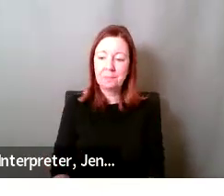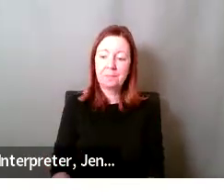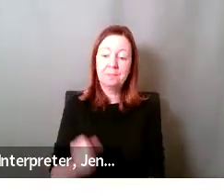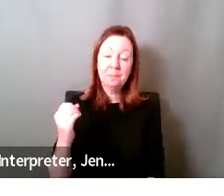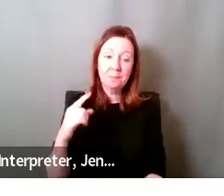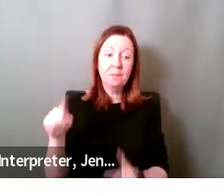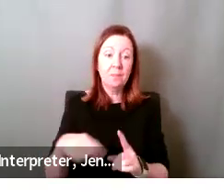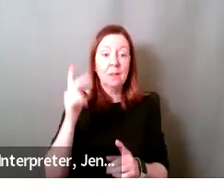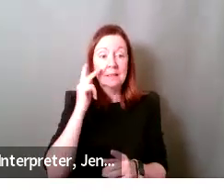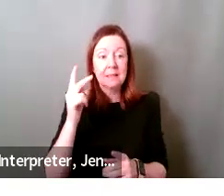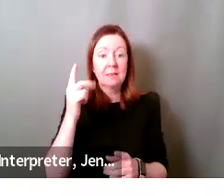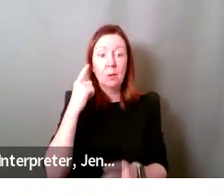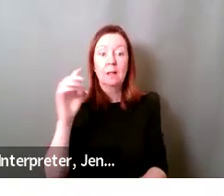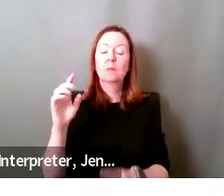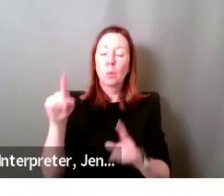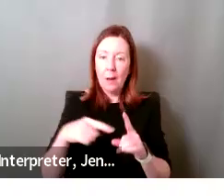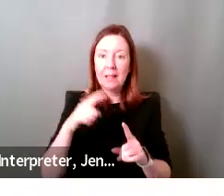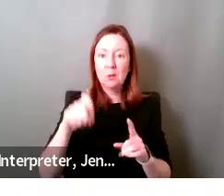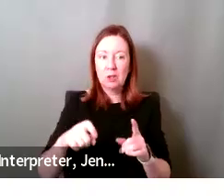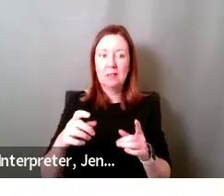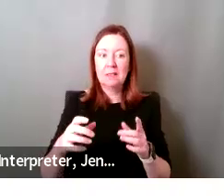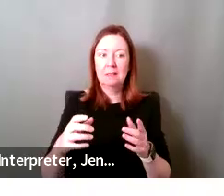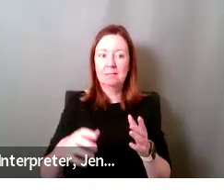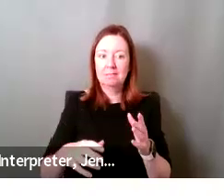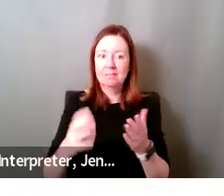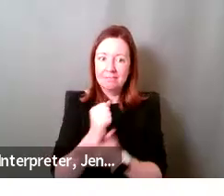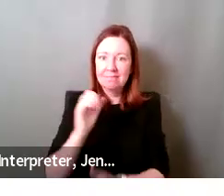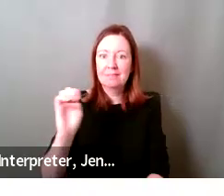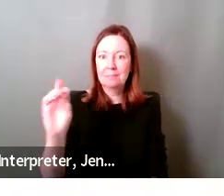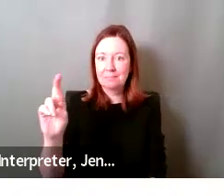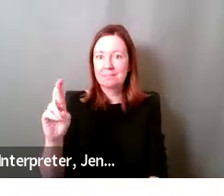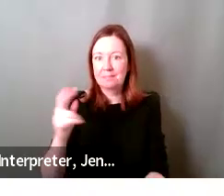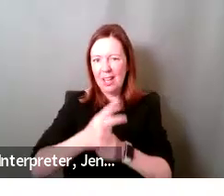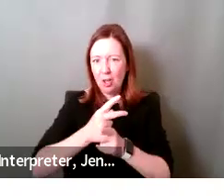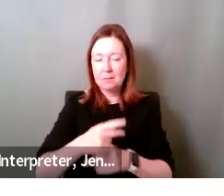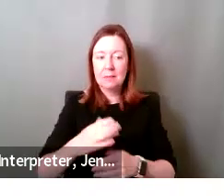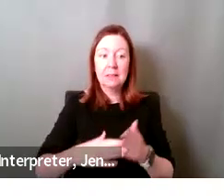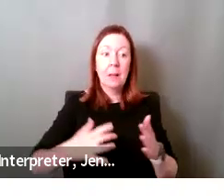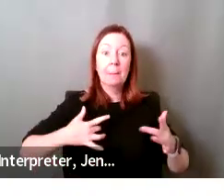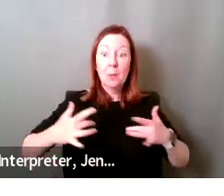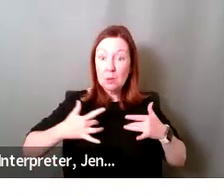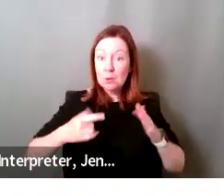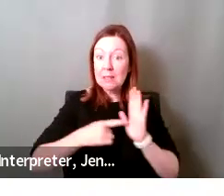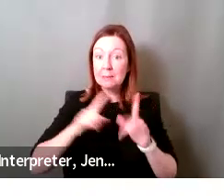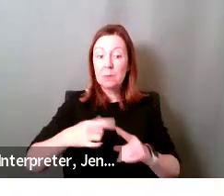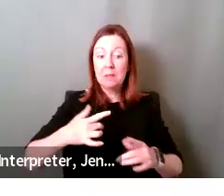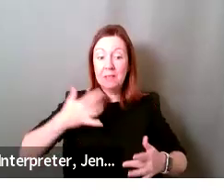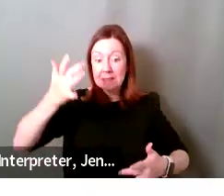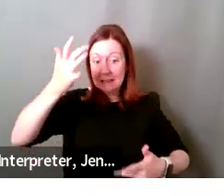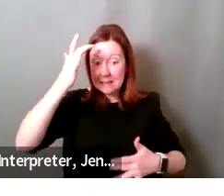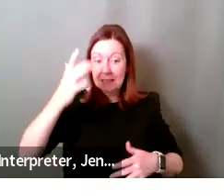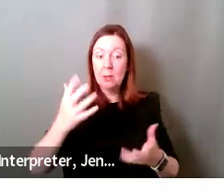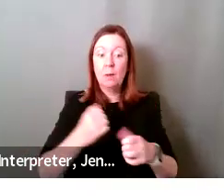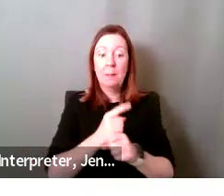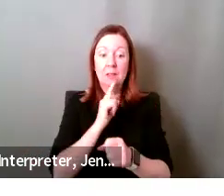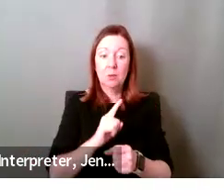So when to seek emergency medical attention, excuse me. So some concerning symptoms when you are sick, you want